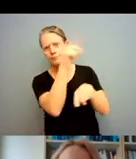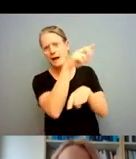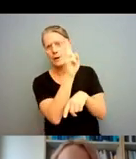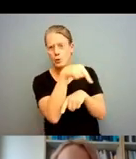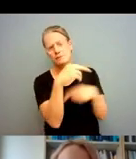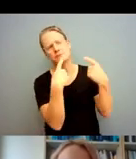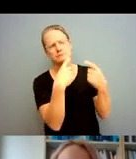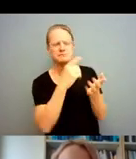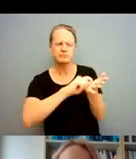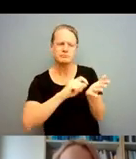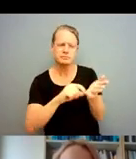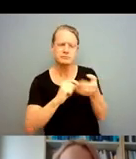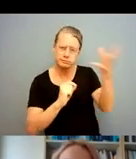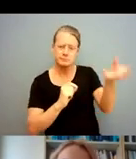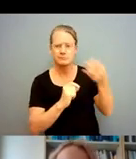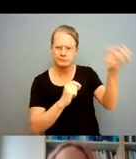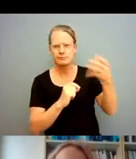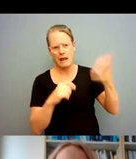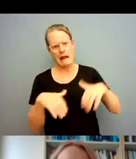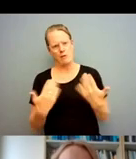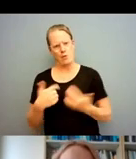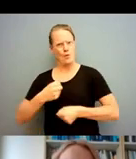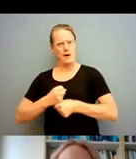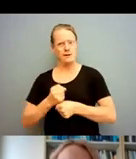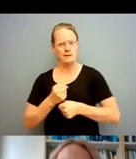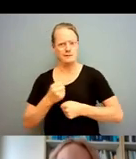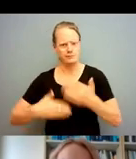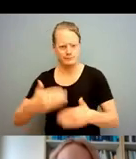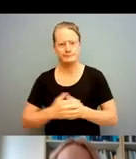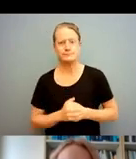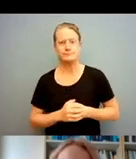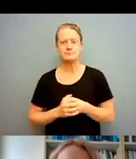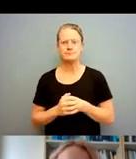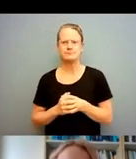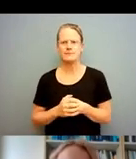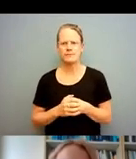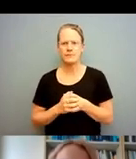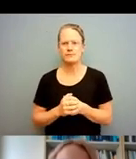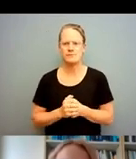bodies, and also the UPR, which I will mention a bit later in my presentation.